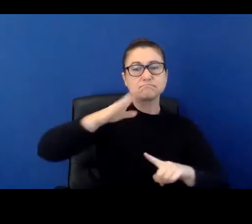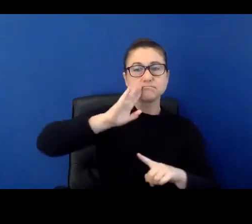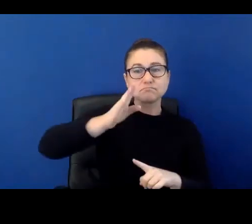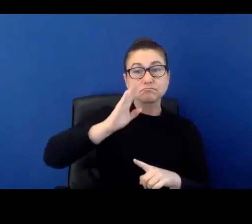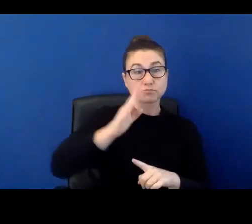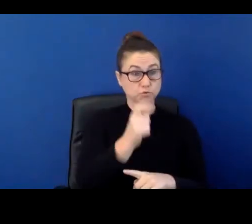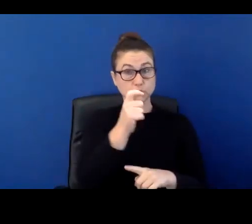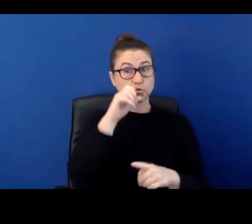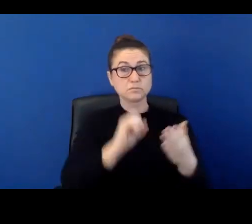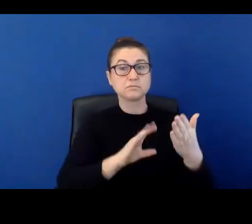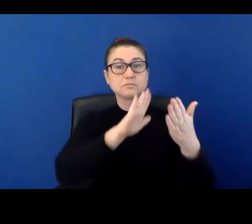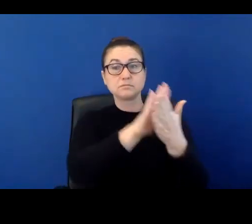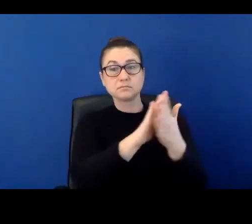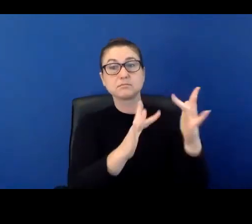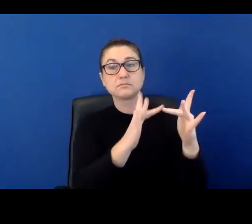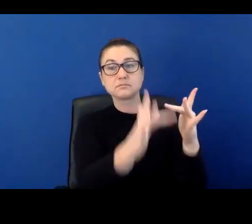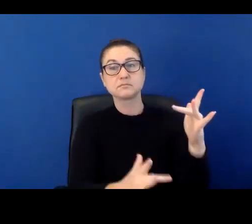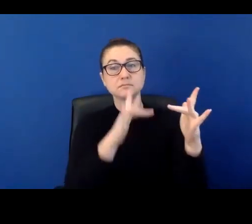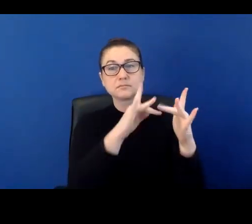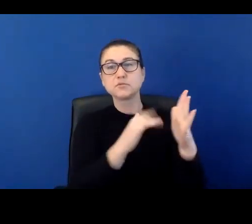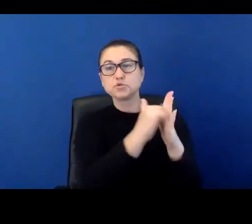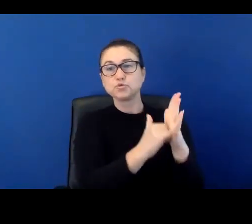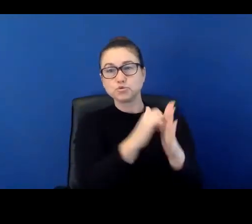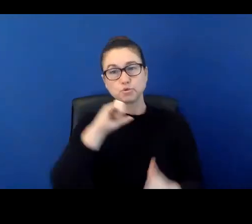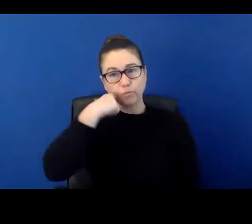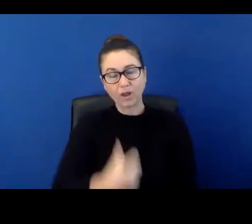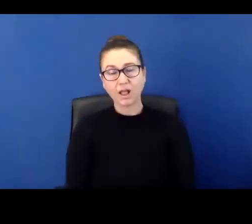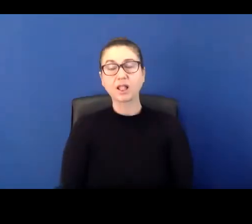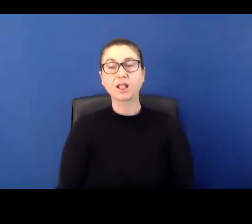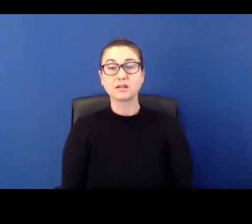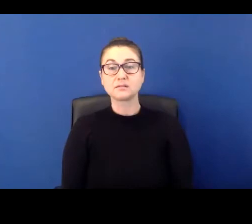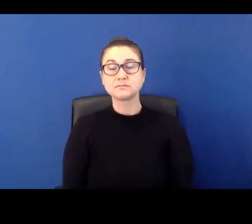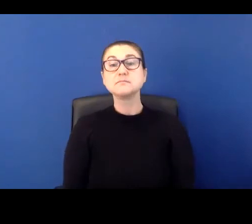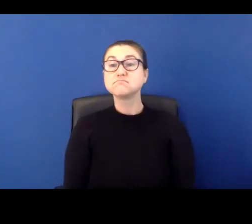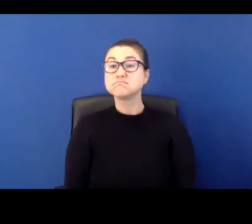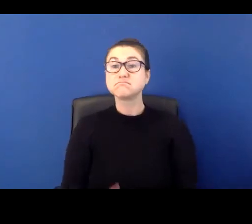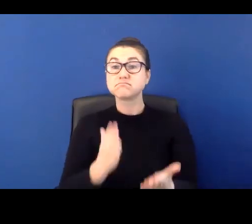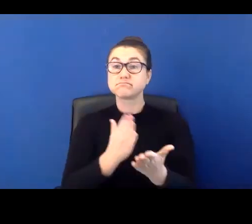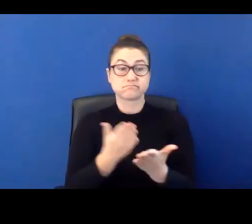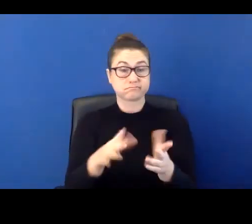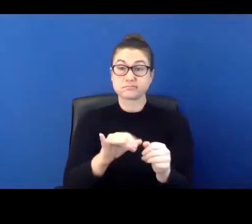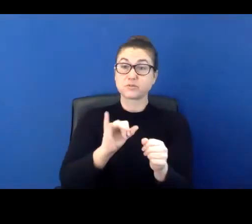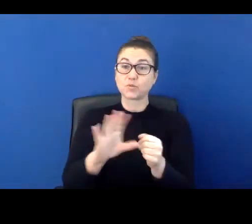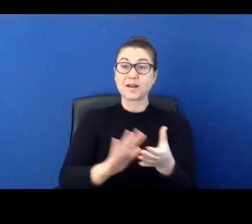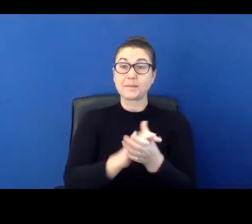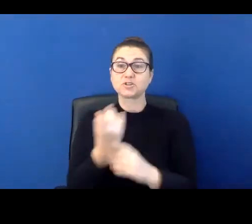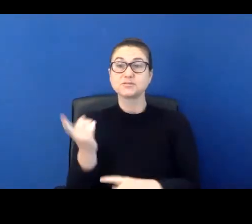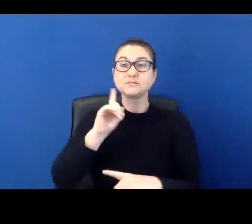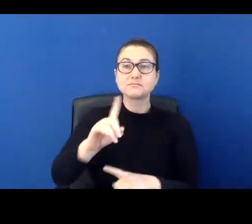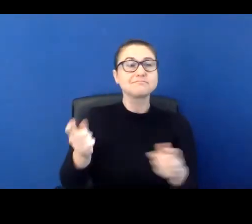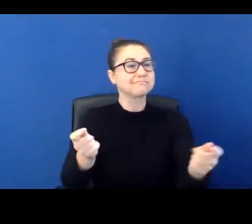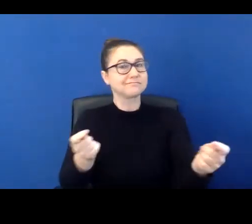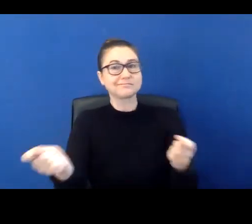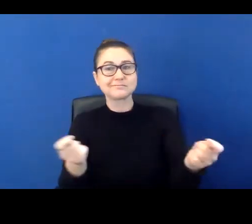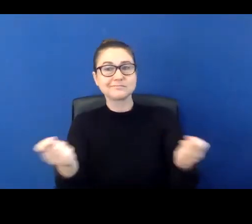be uploaded onto our YouTube channel. It's a great pleasure to host this